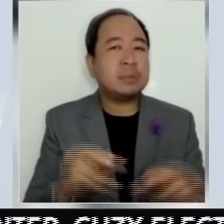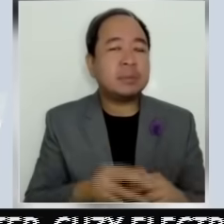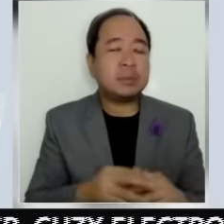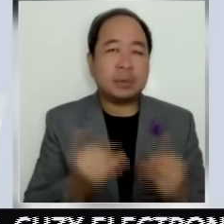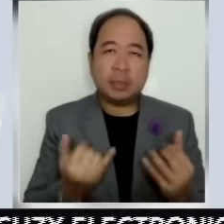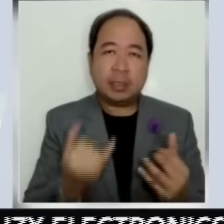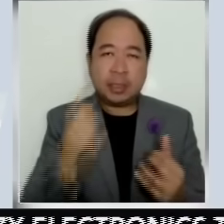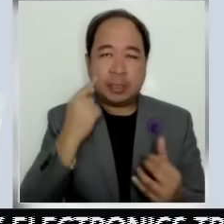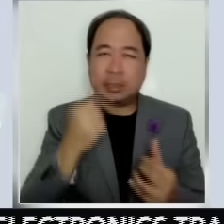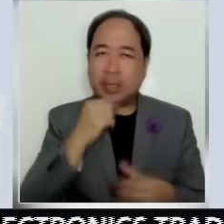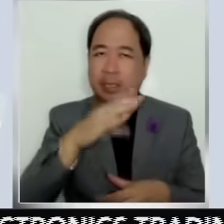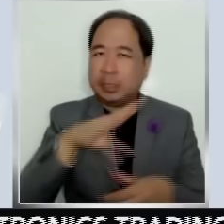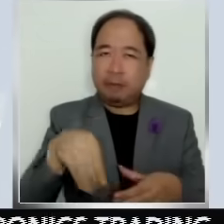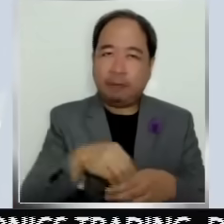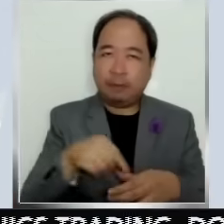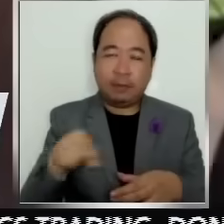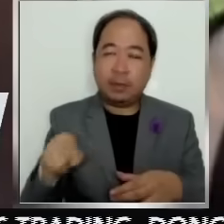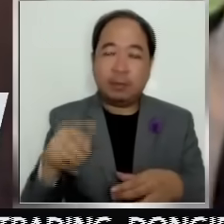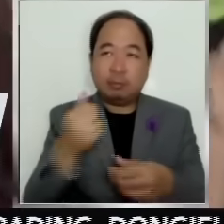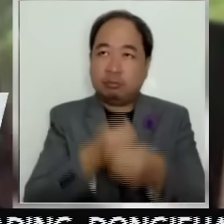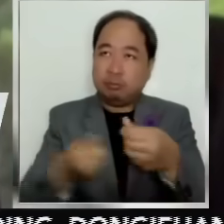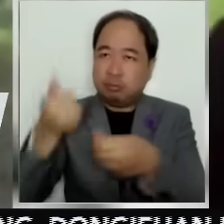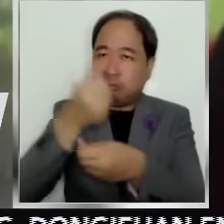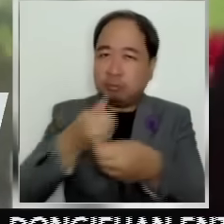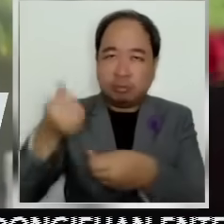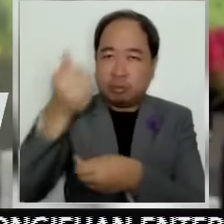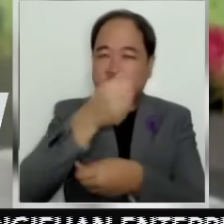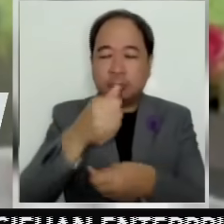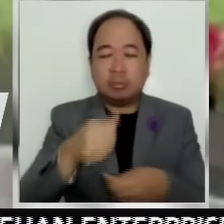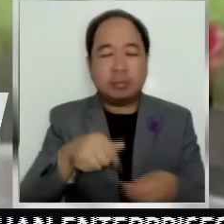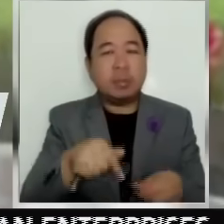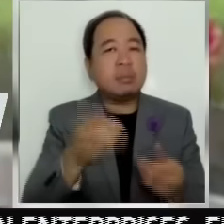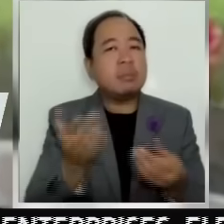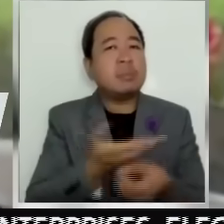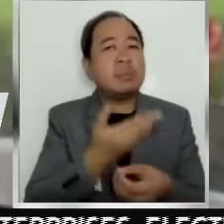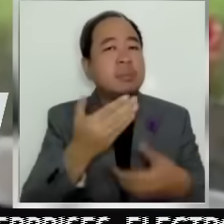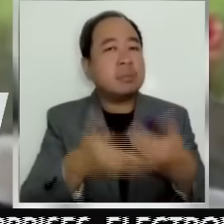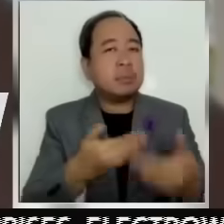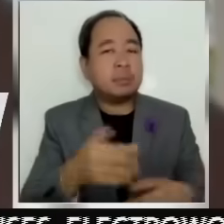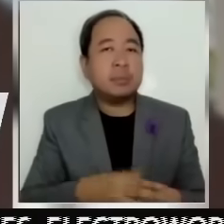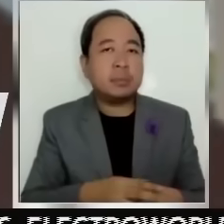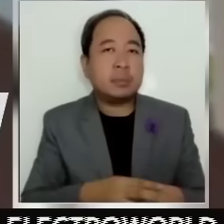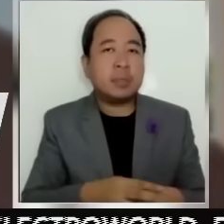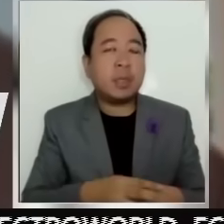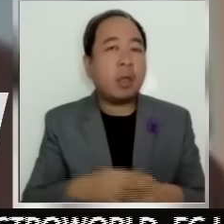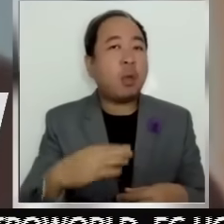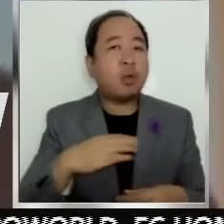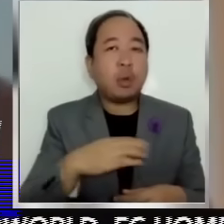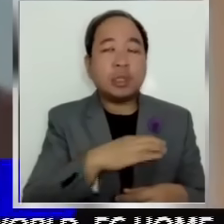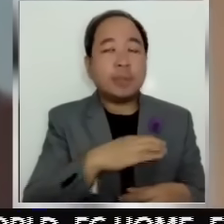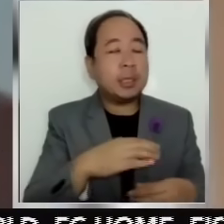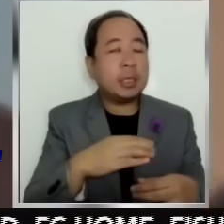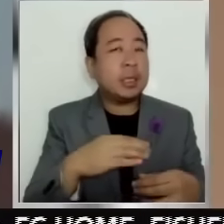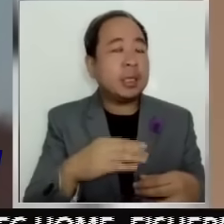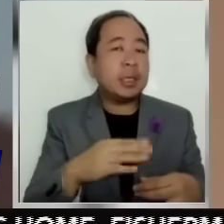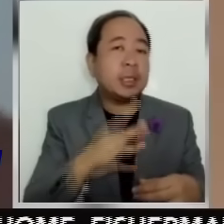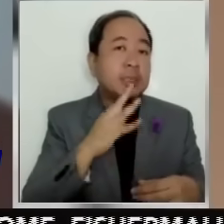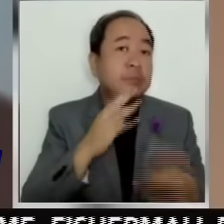leadership dito sa impeachment na ito. Ayon naman kay House Speaker Martin Romualdez. I don't know your